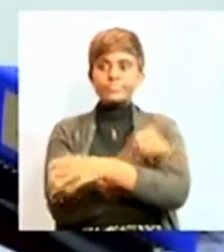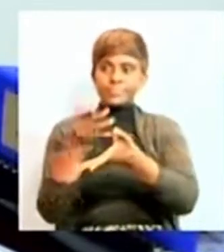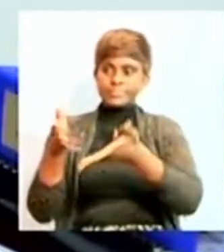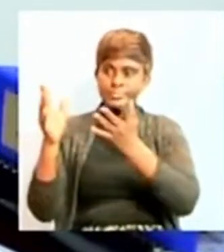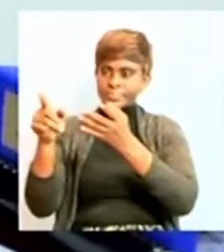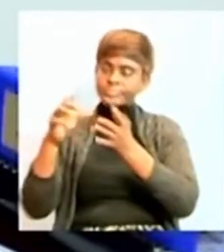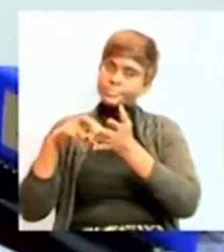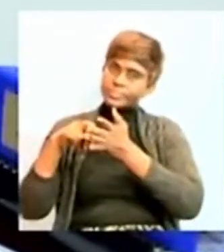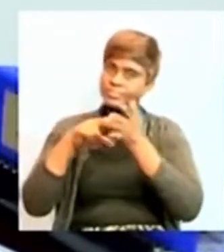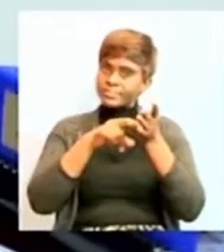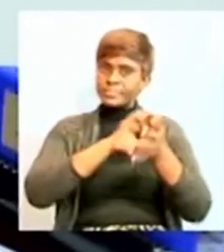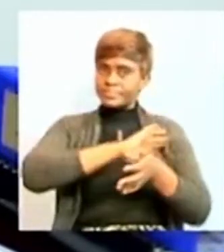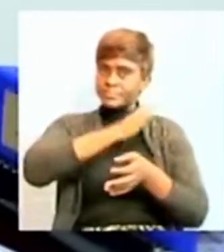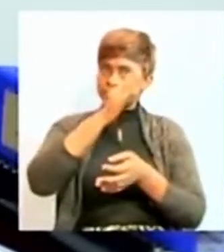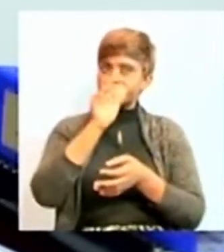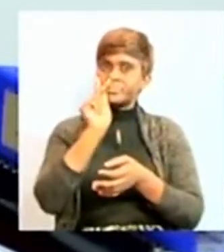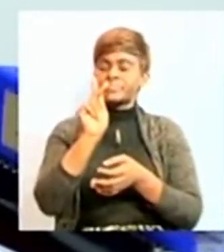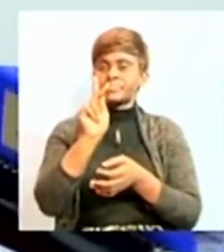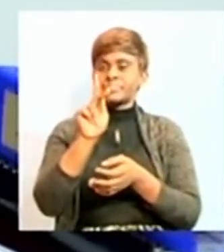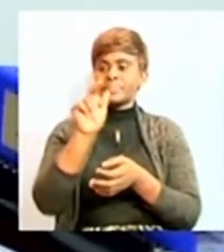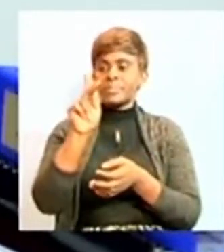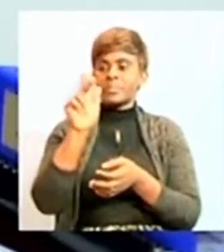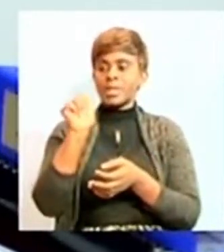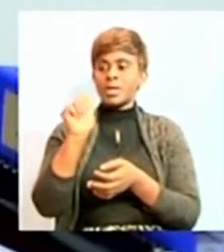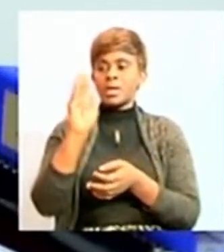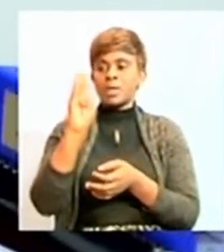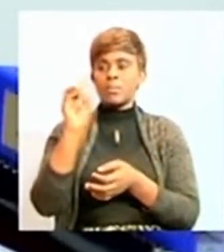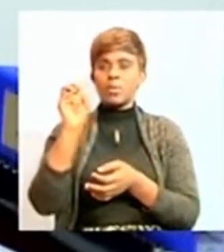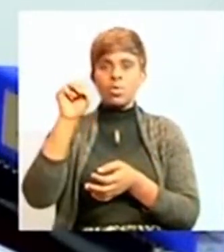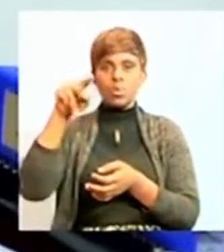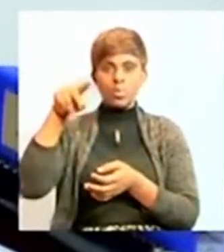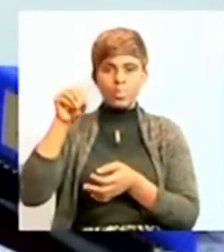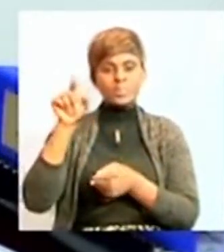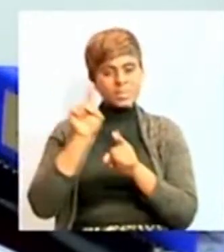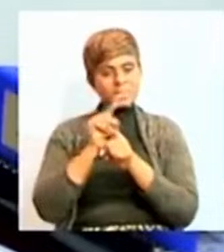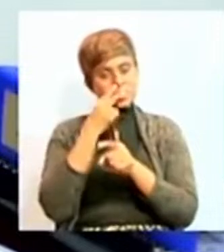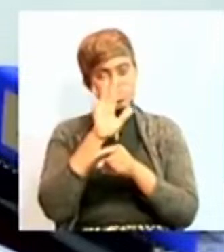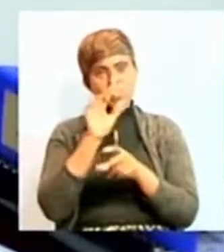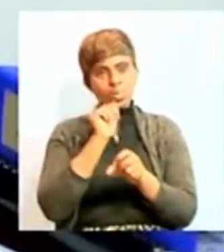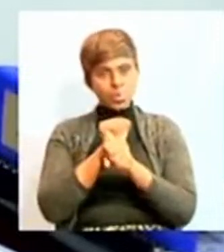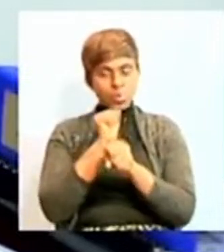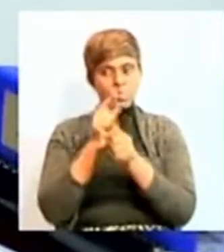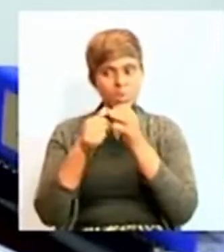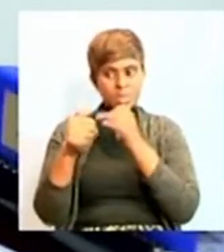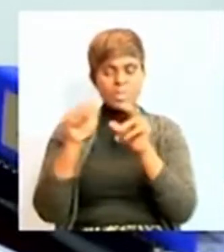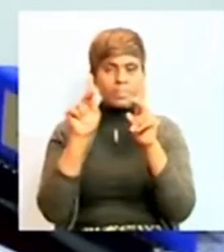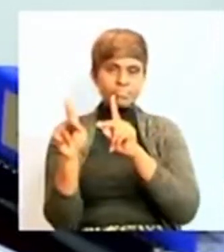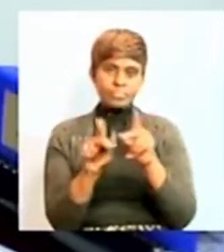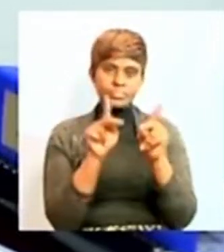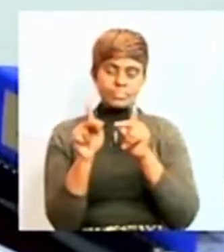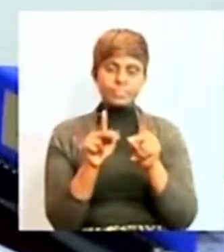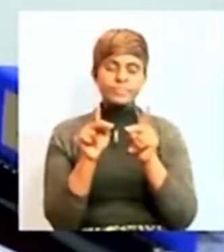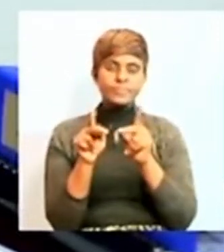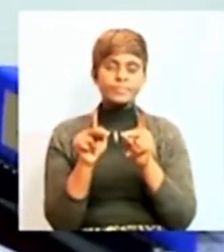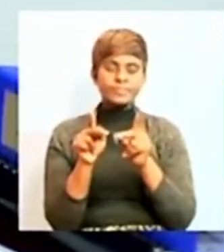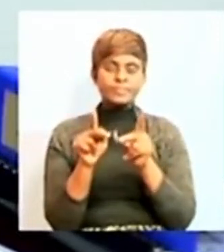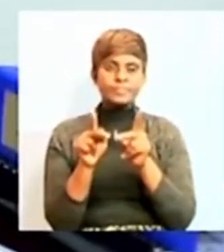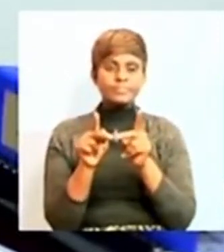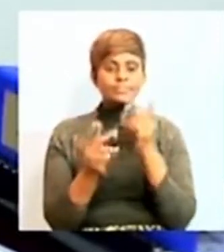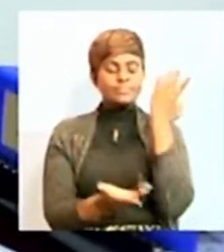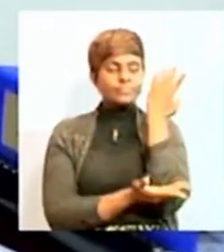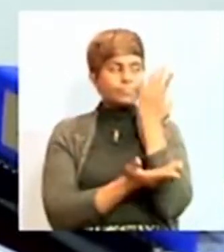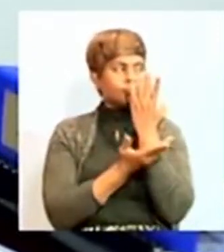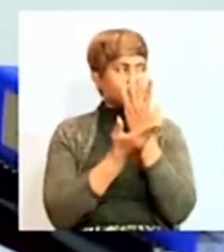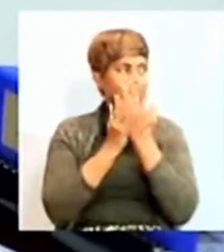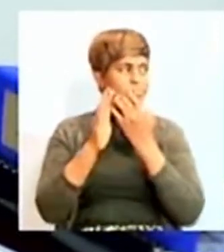you to go back to Kabompo and reflect on the duties that you're supposed to perform to improve